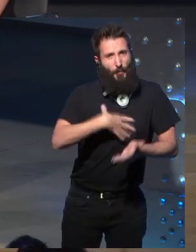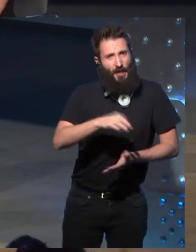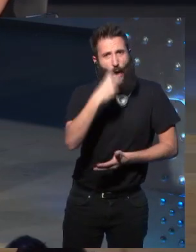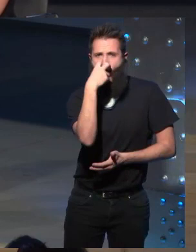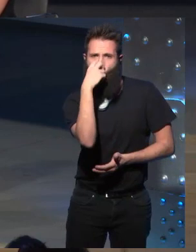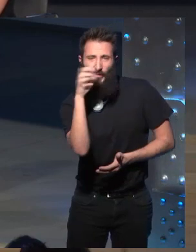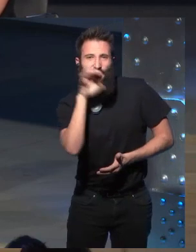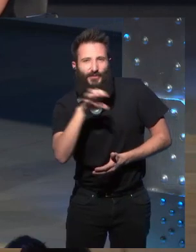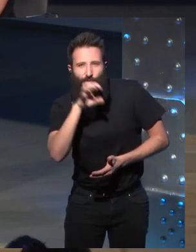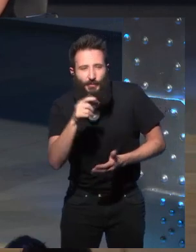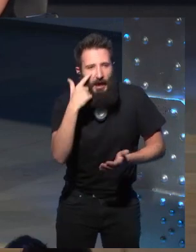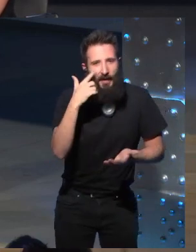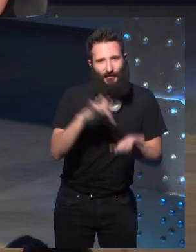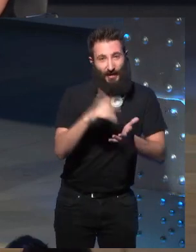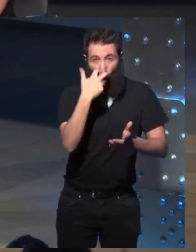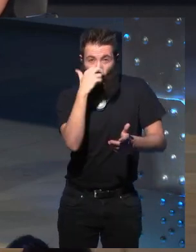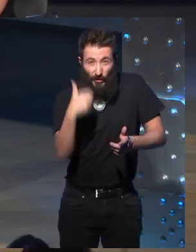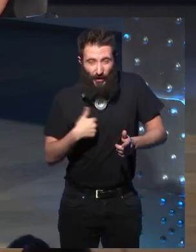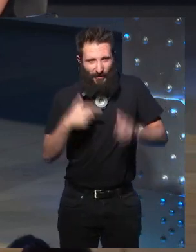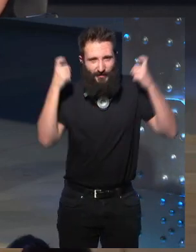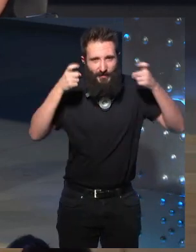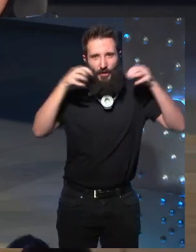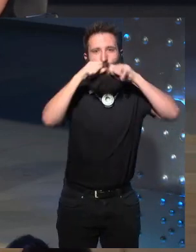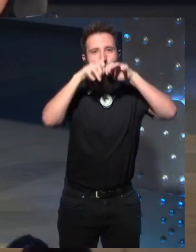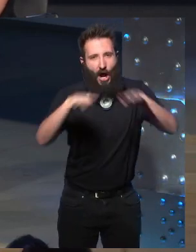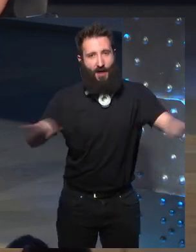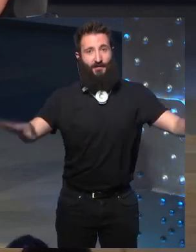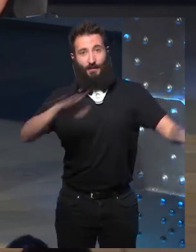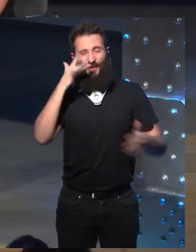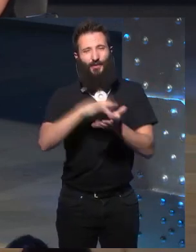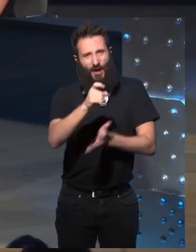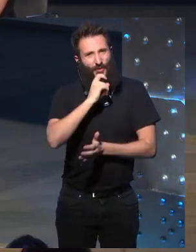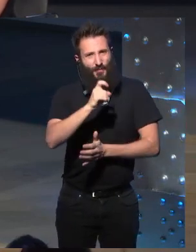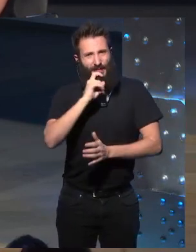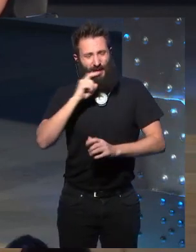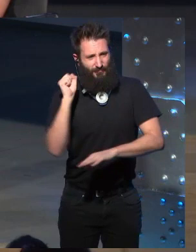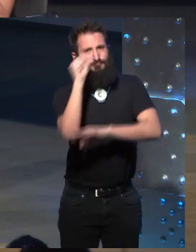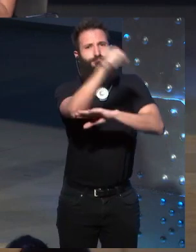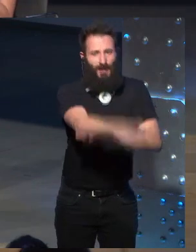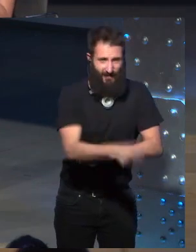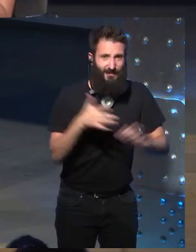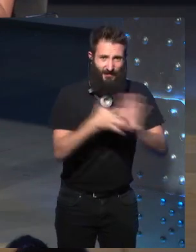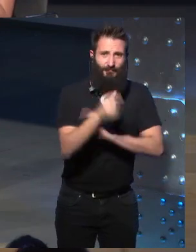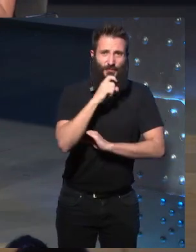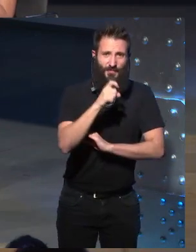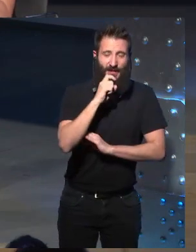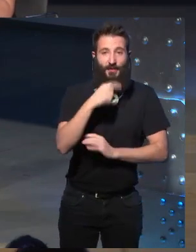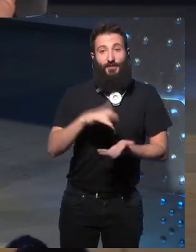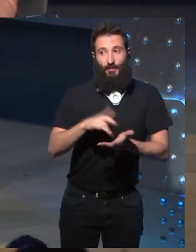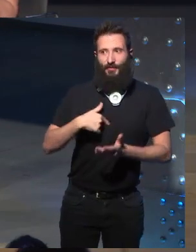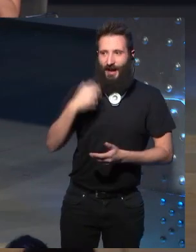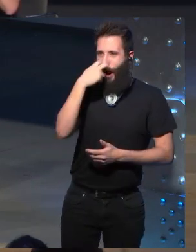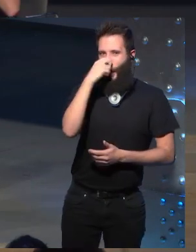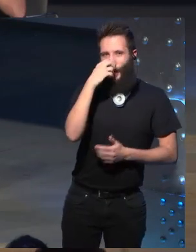curiosity that I think is difficult to get through and share. Bueno, yo creo que ha alimentado. I